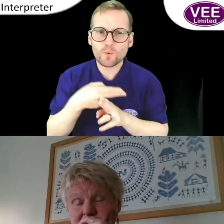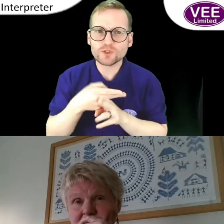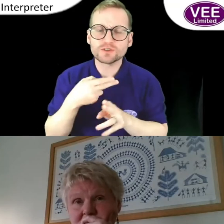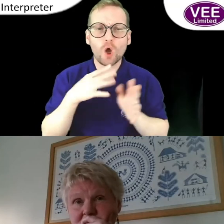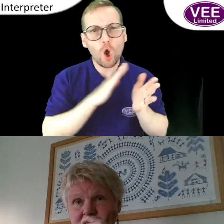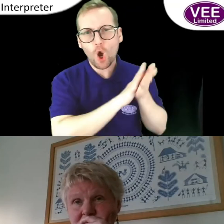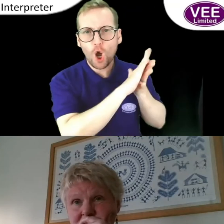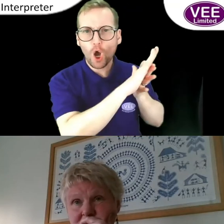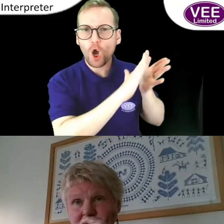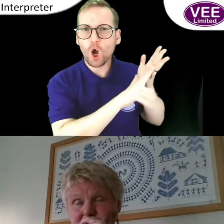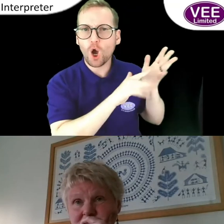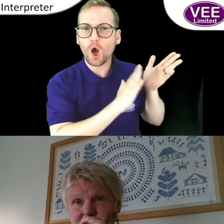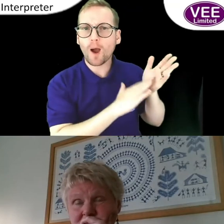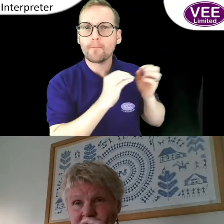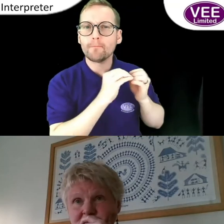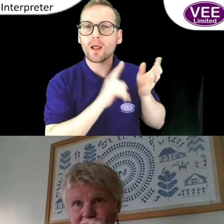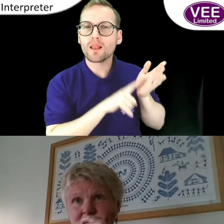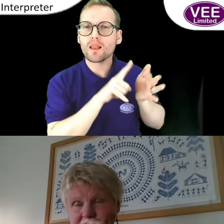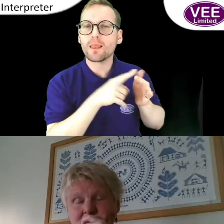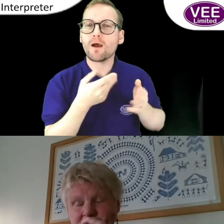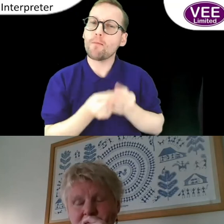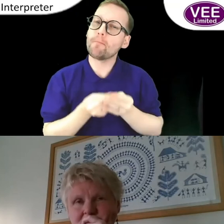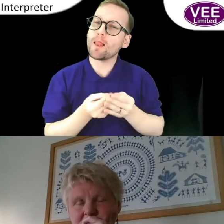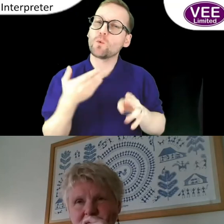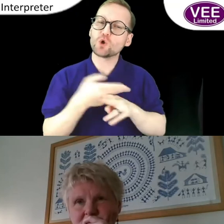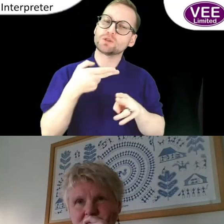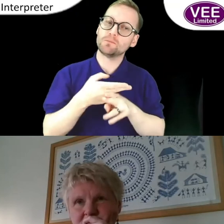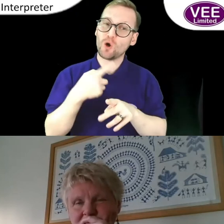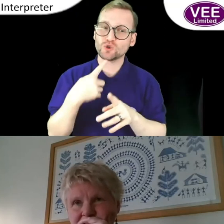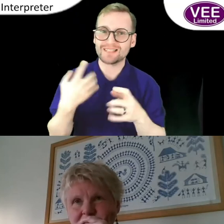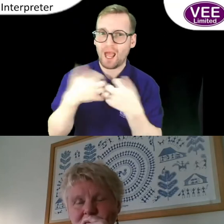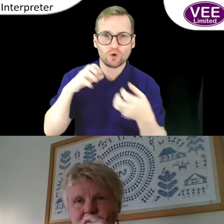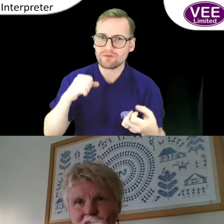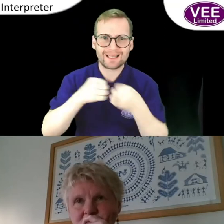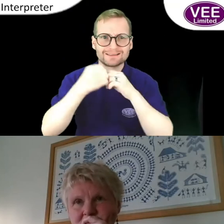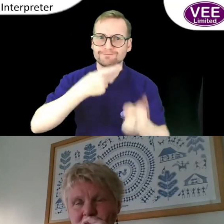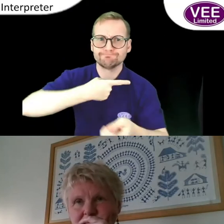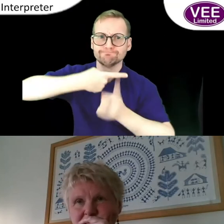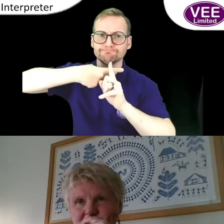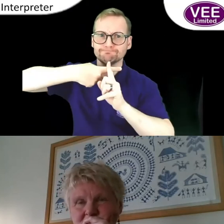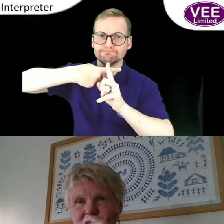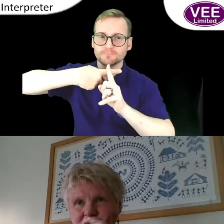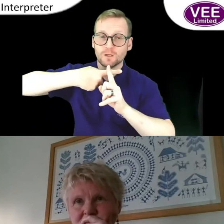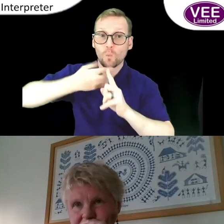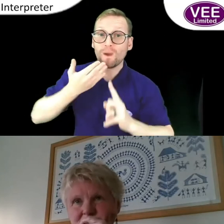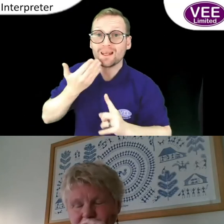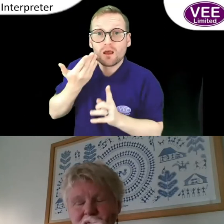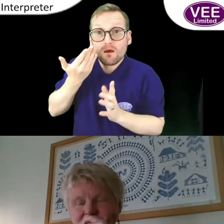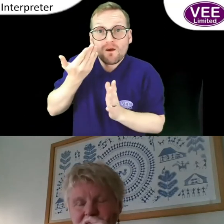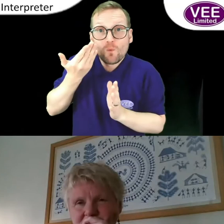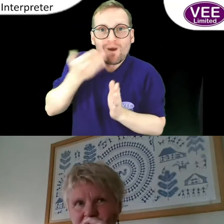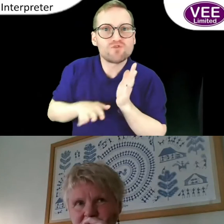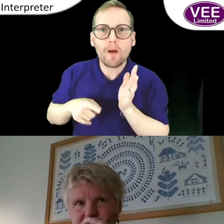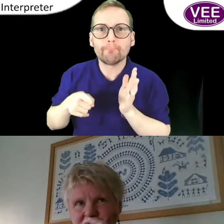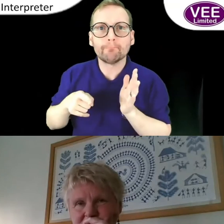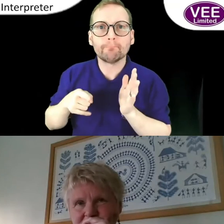And it's actually just that agency that gains the minute you know where it's coming from. Suddenly